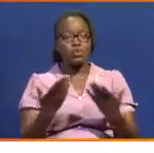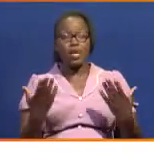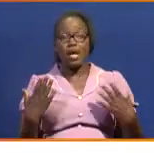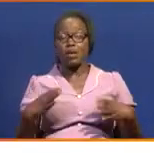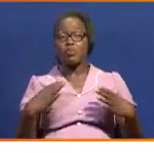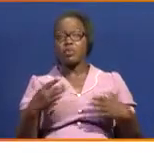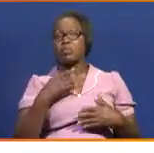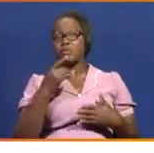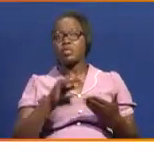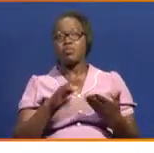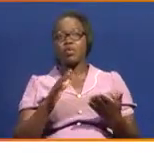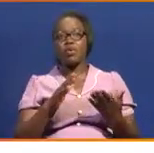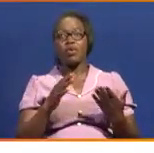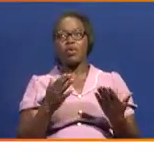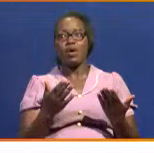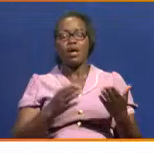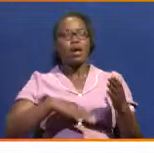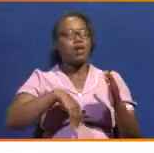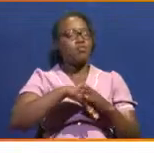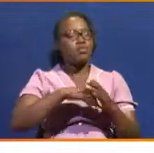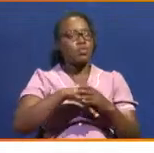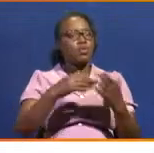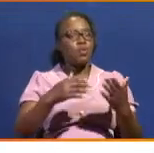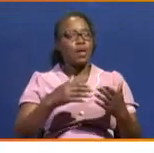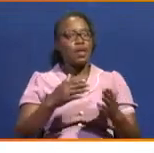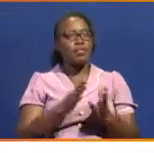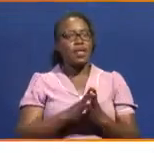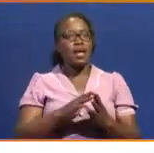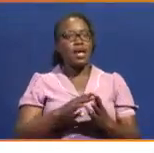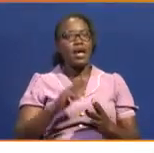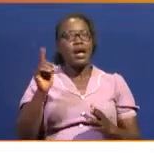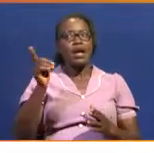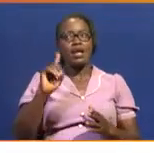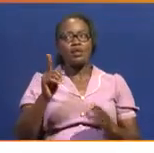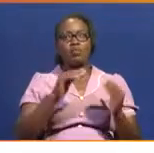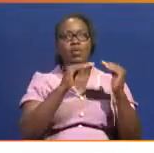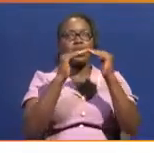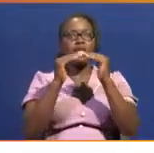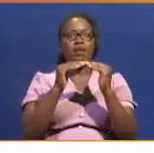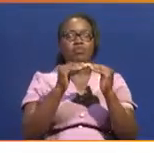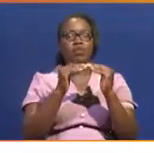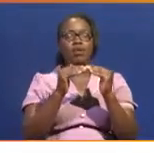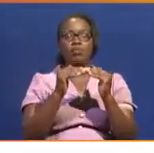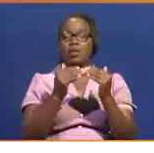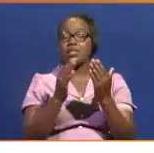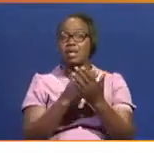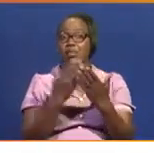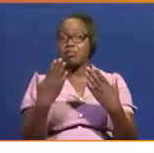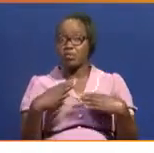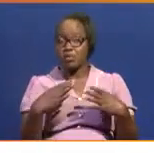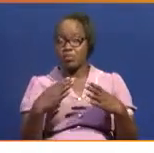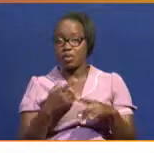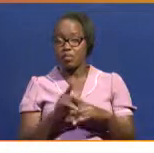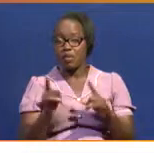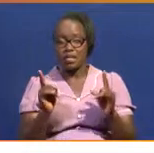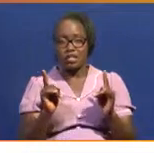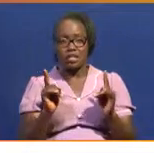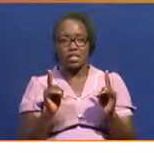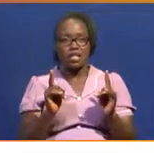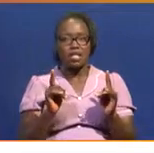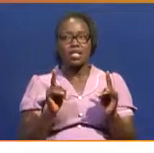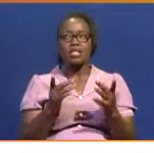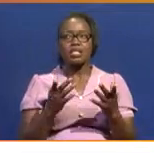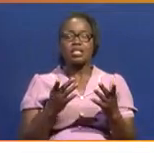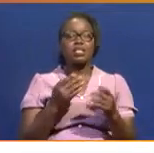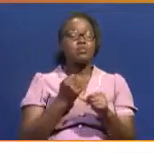say, I can use a sport like football. At one point, the Harambee Stars was called the Nairobi 11 by the Mombasa people. But what's the work being